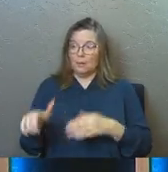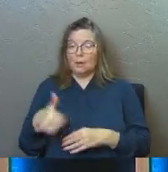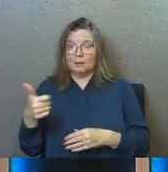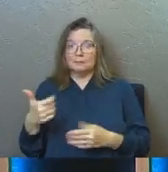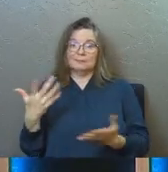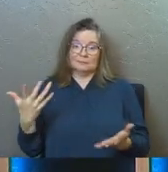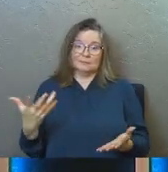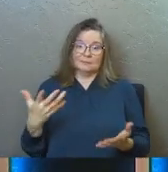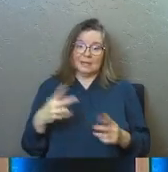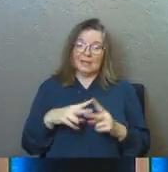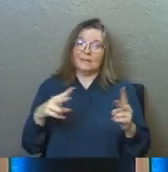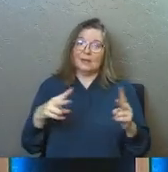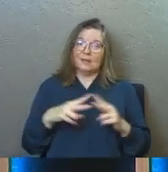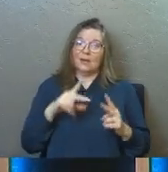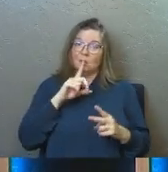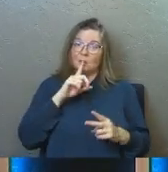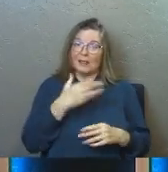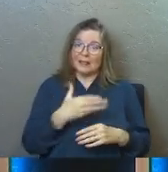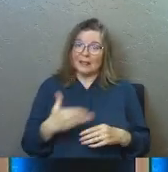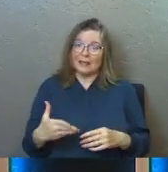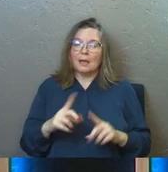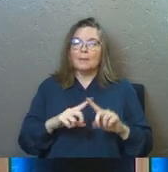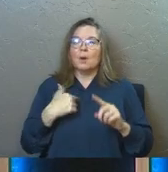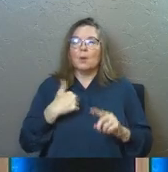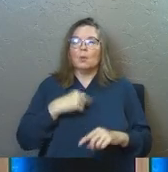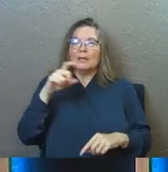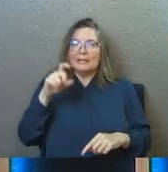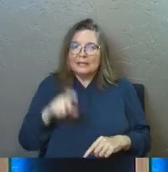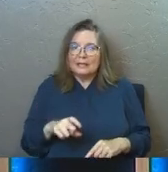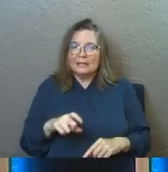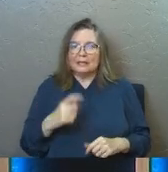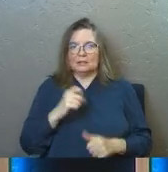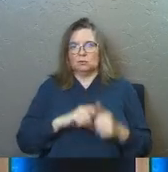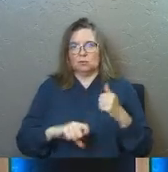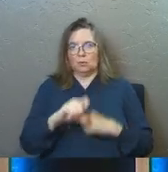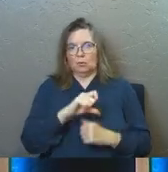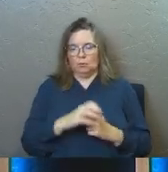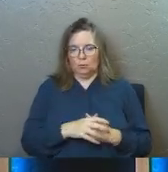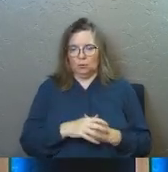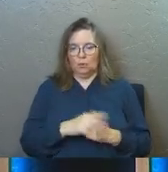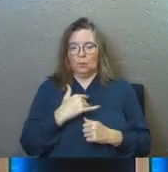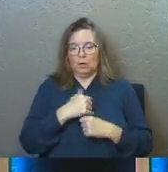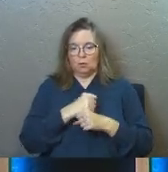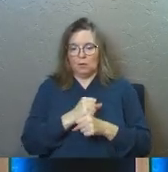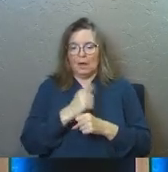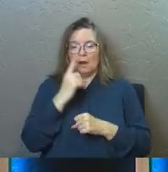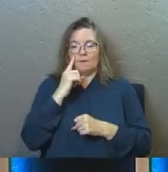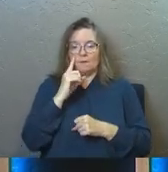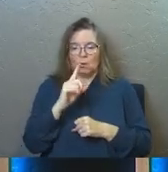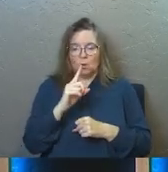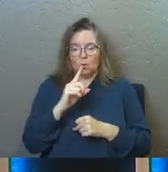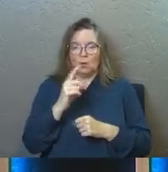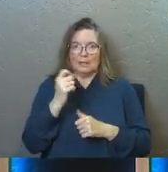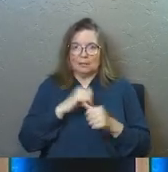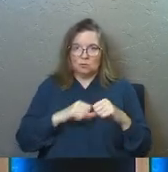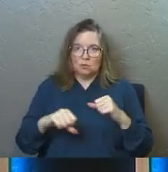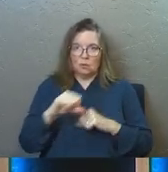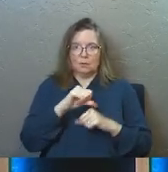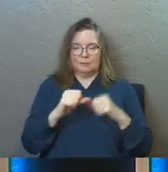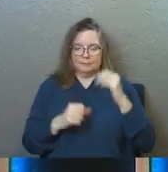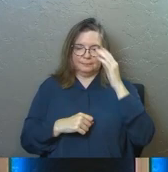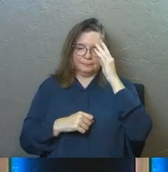somebody? Amen. It's a very real thing, but we need one another. We are created for one